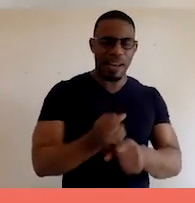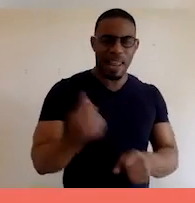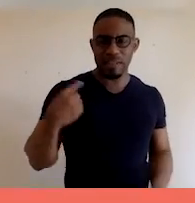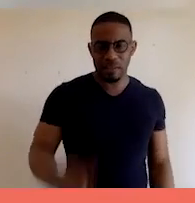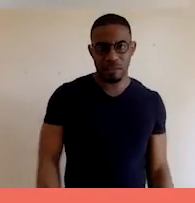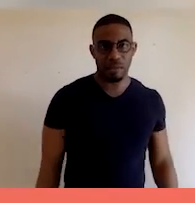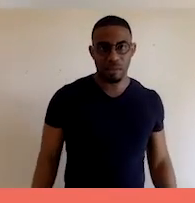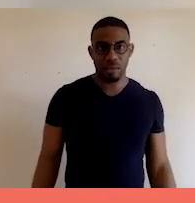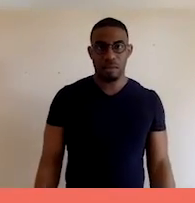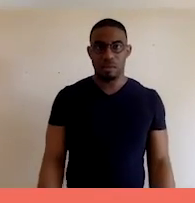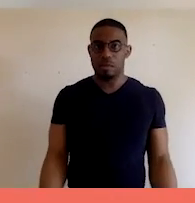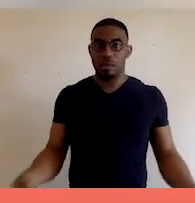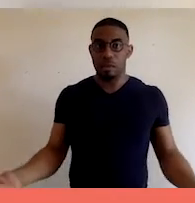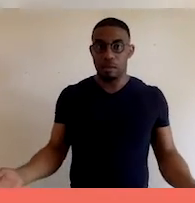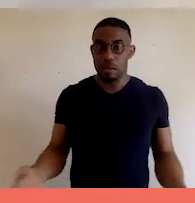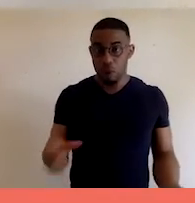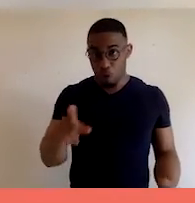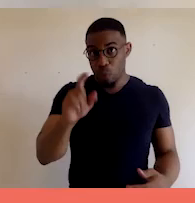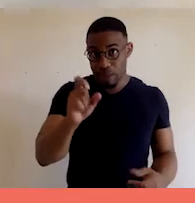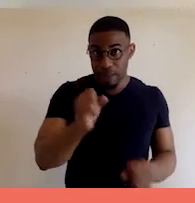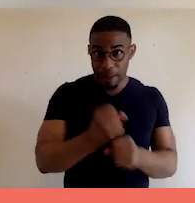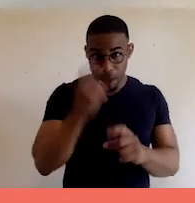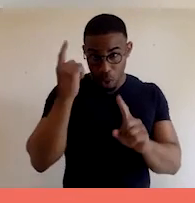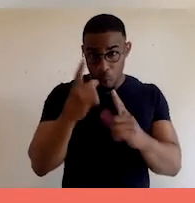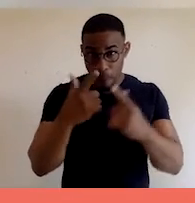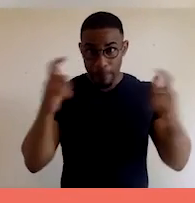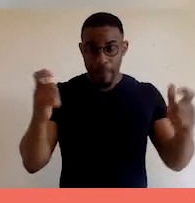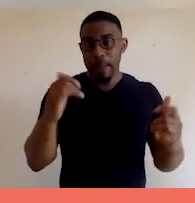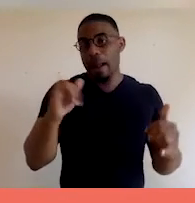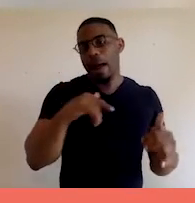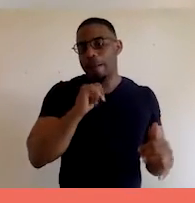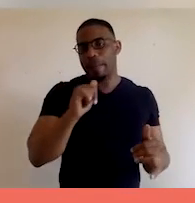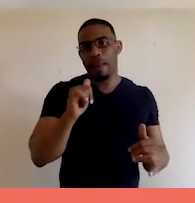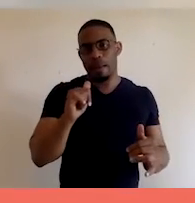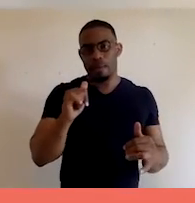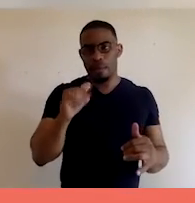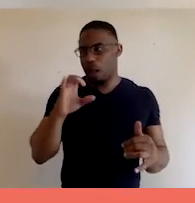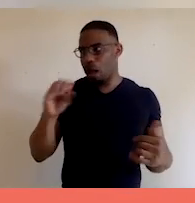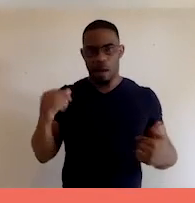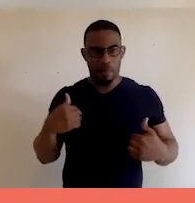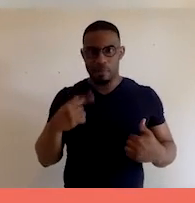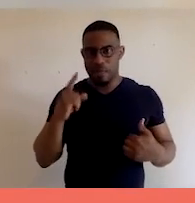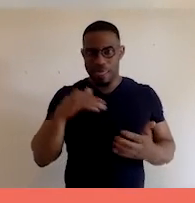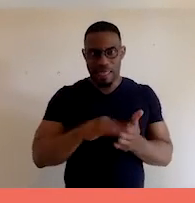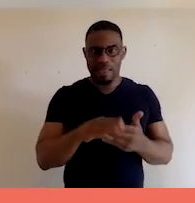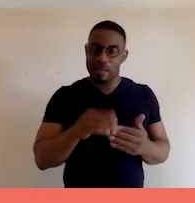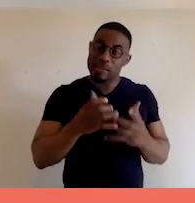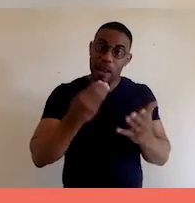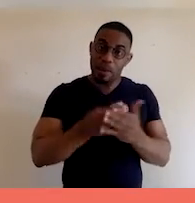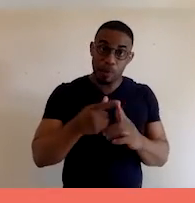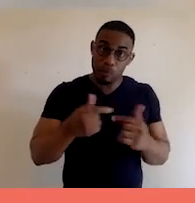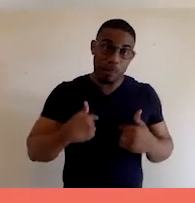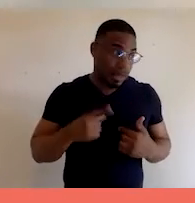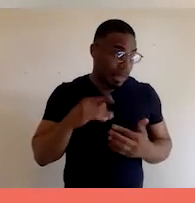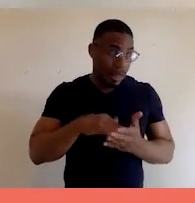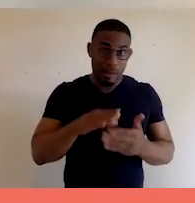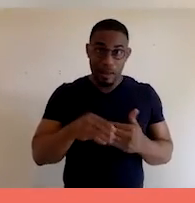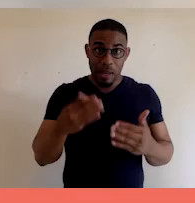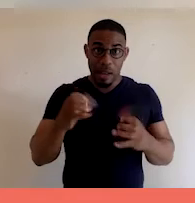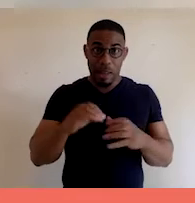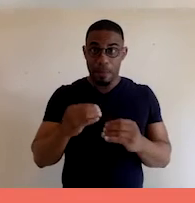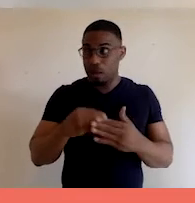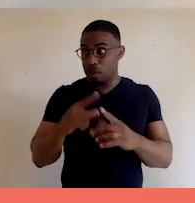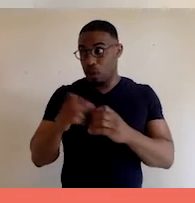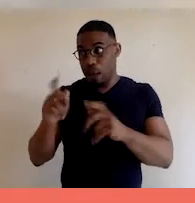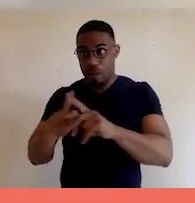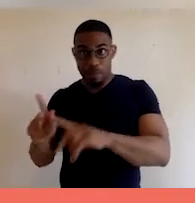year. You need to make these goals big. Now, I'm not a company. $1,000 is a lot of money to me. $1,000 is a lot of money to a